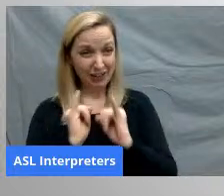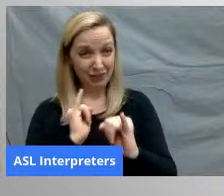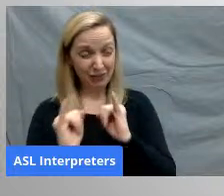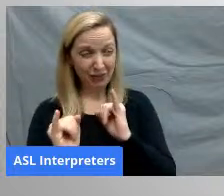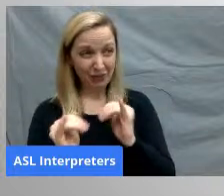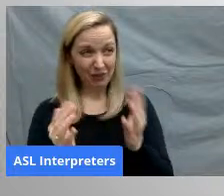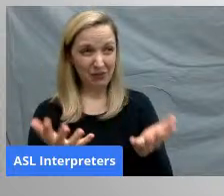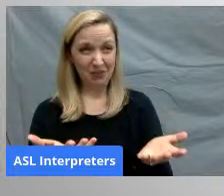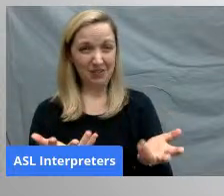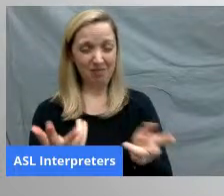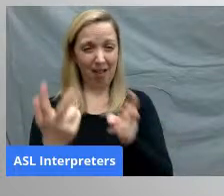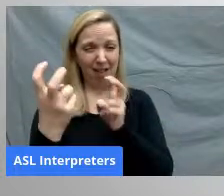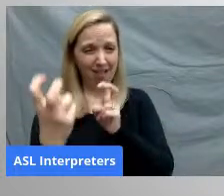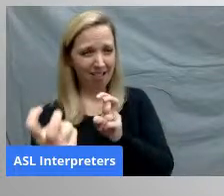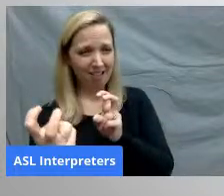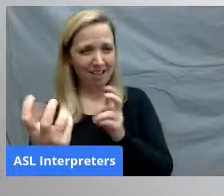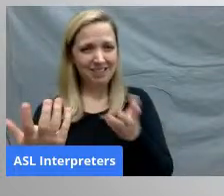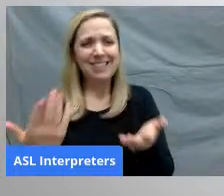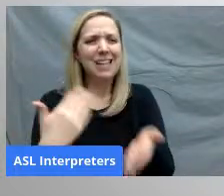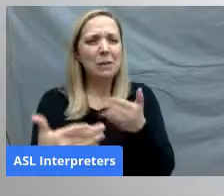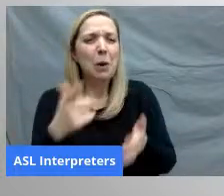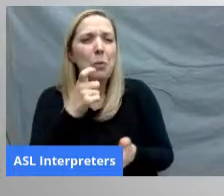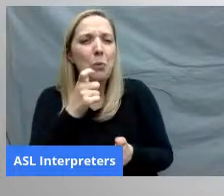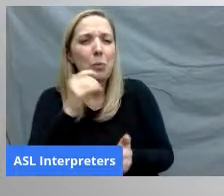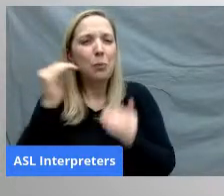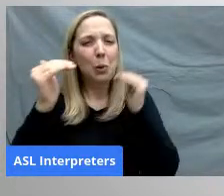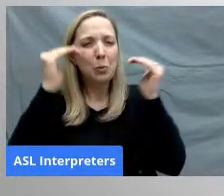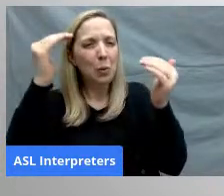someone, regardless of who they are,